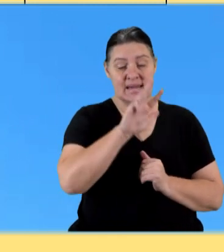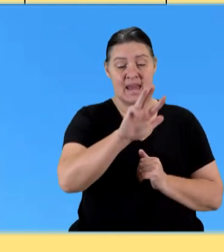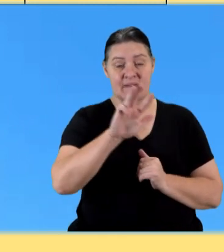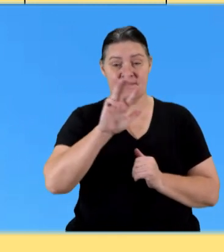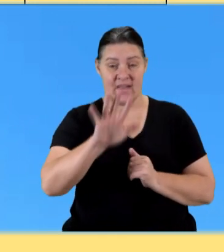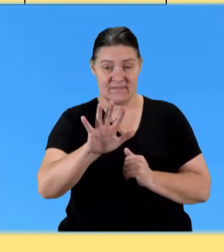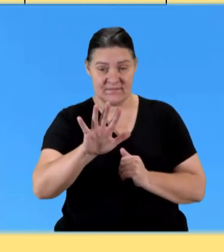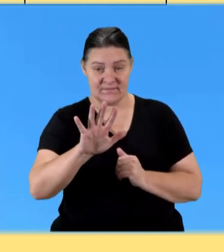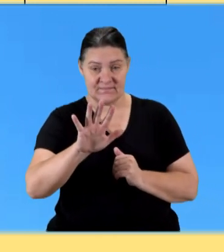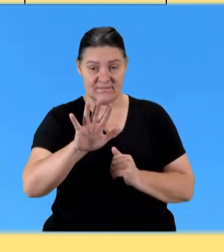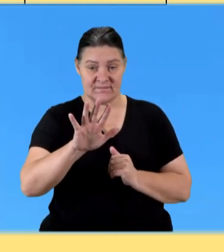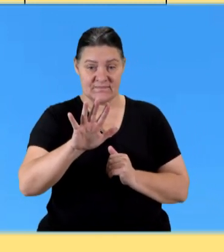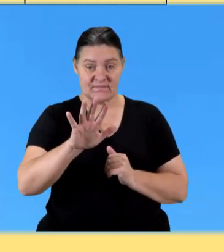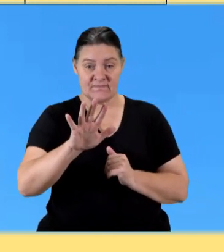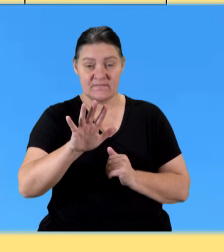895